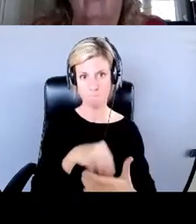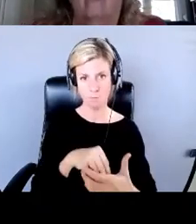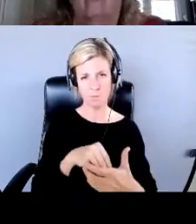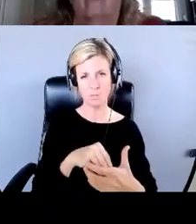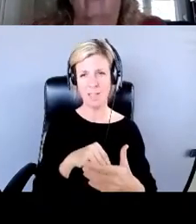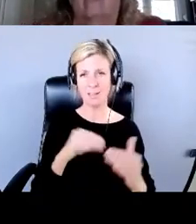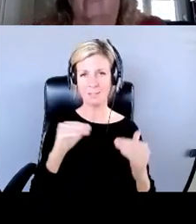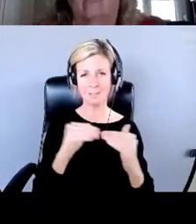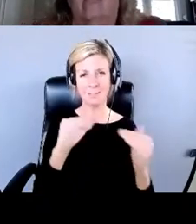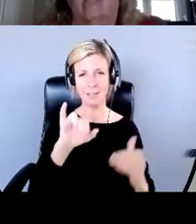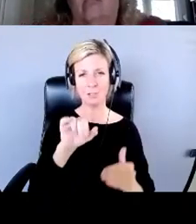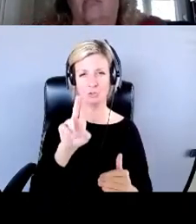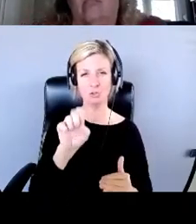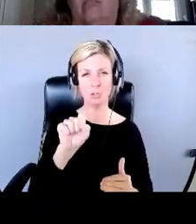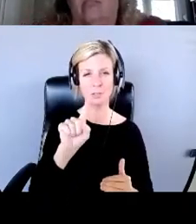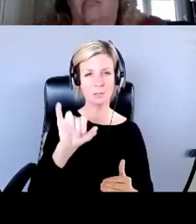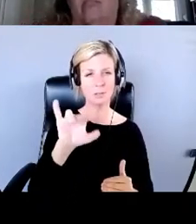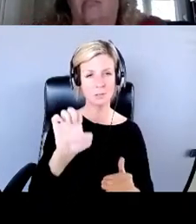there's a lot of